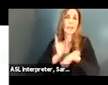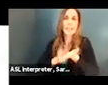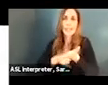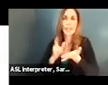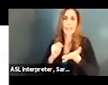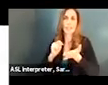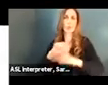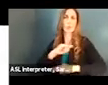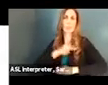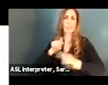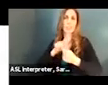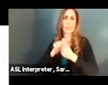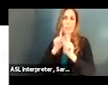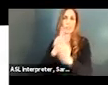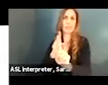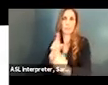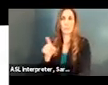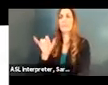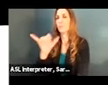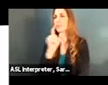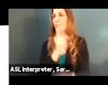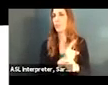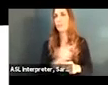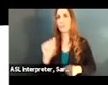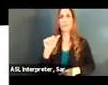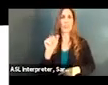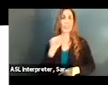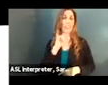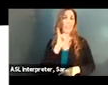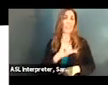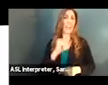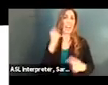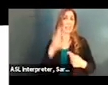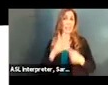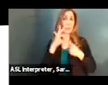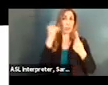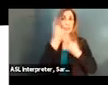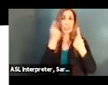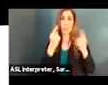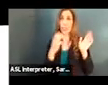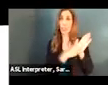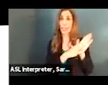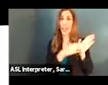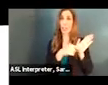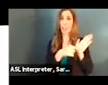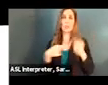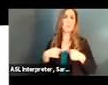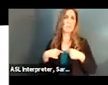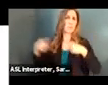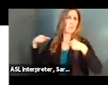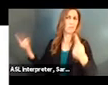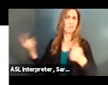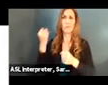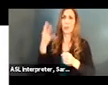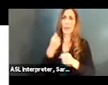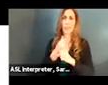meet an outcome. Great. Yeah, I think, and that special consideration section is what for years and years, I watched